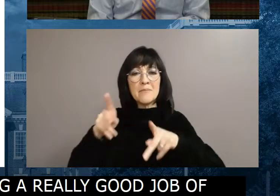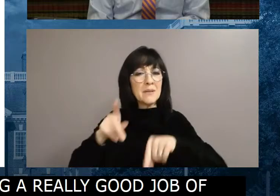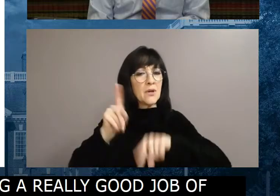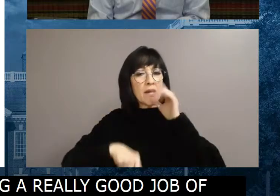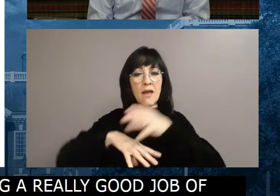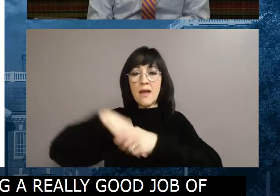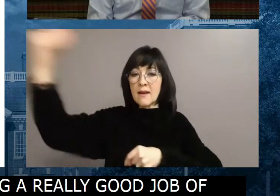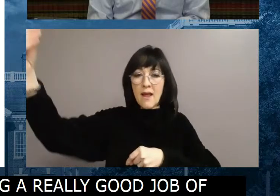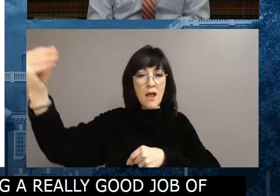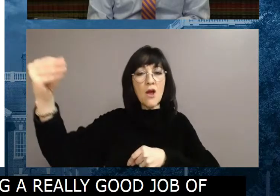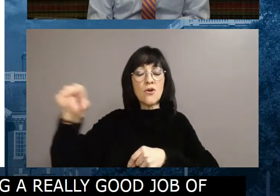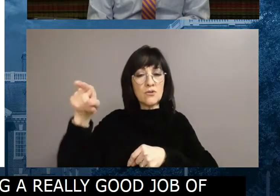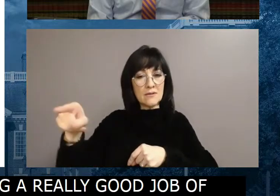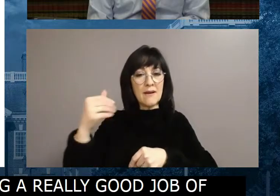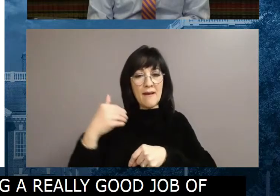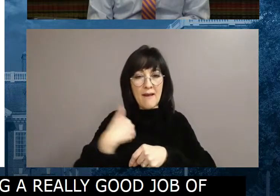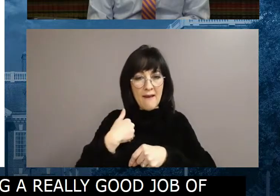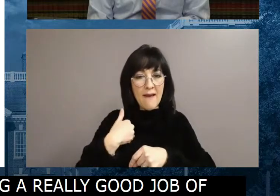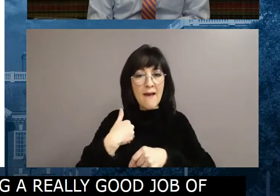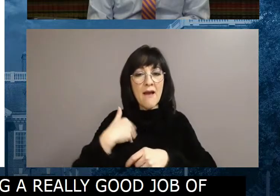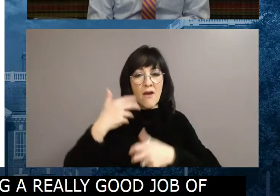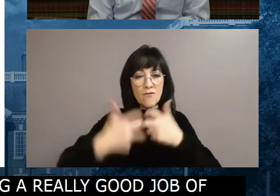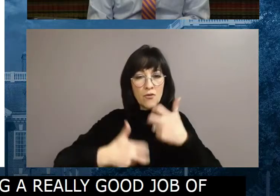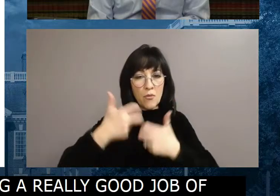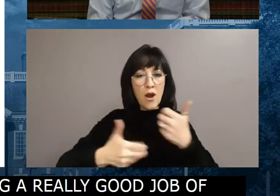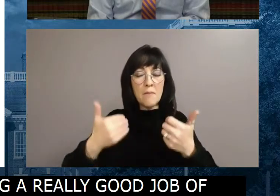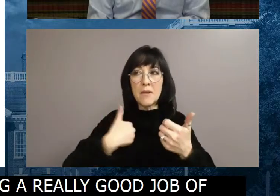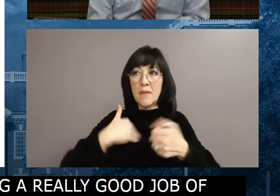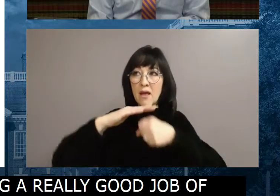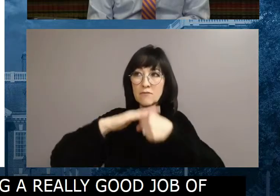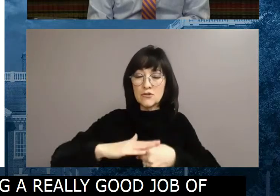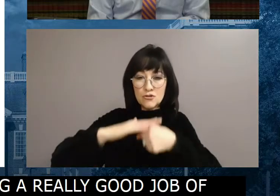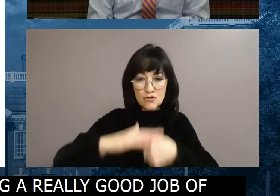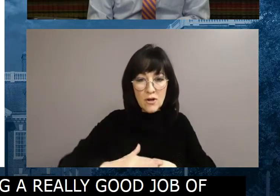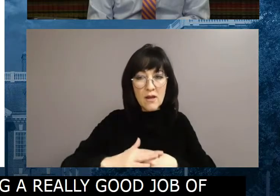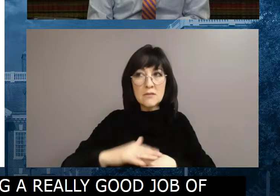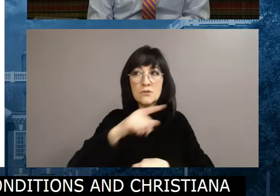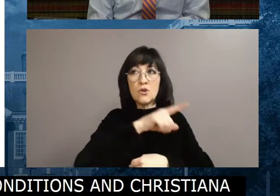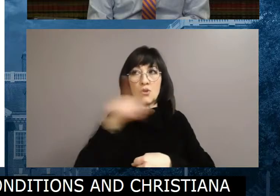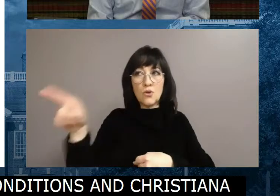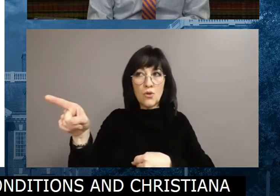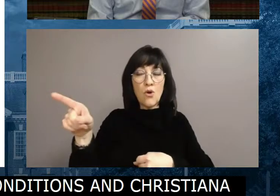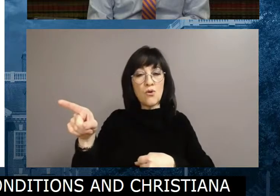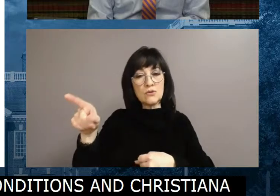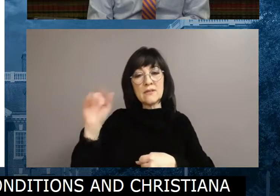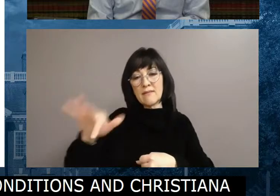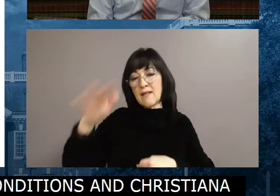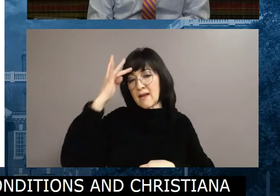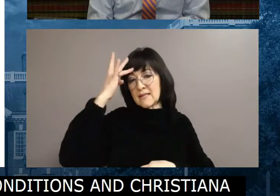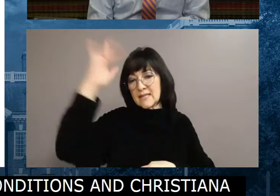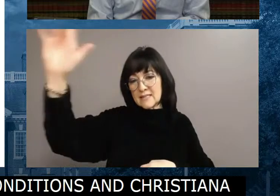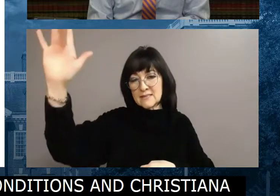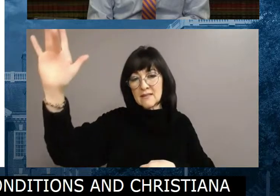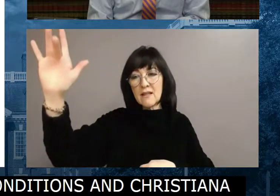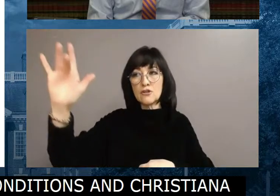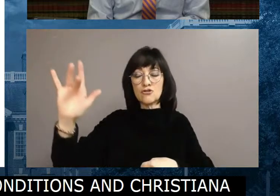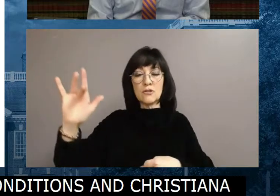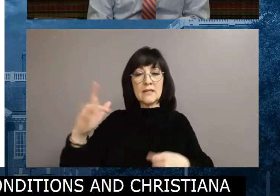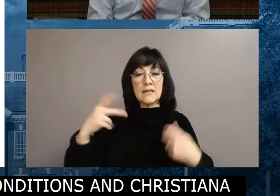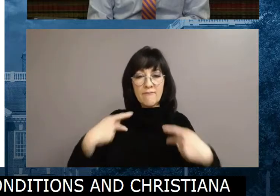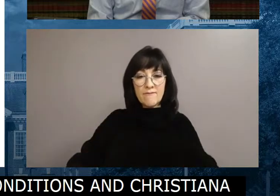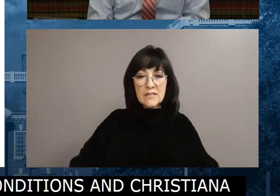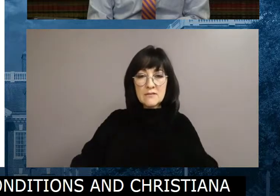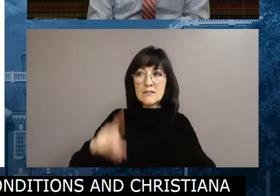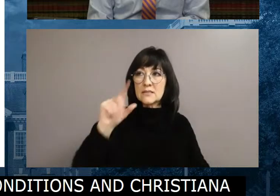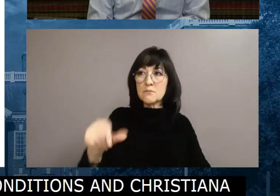efforts to get vaccines to those that are intellectually, physically disabled. We